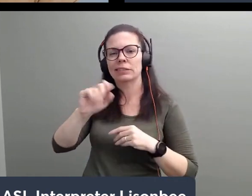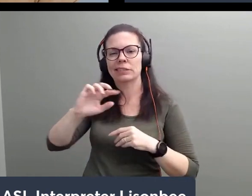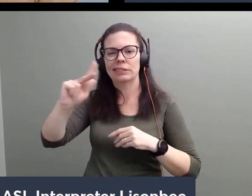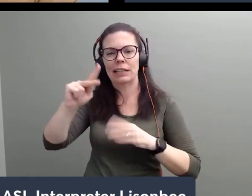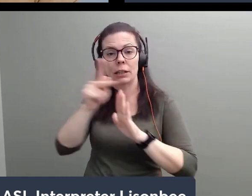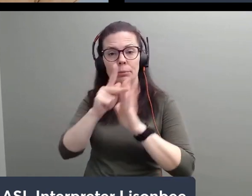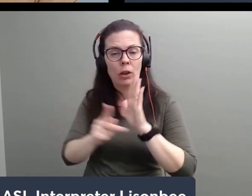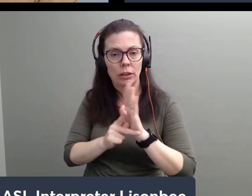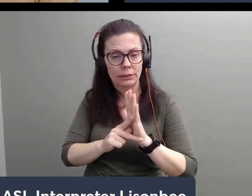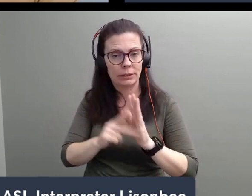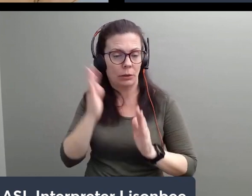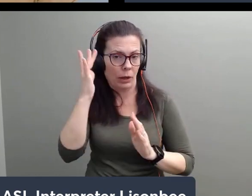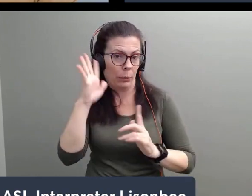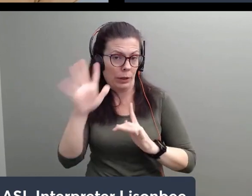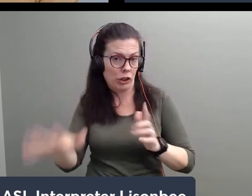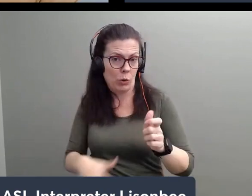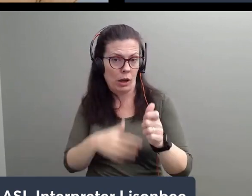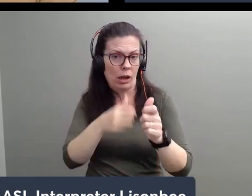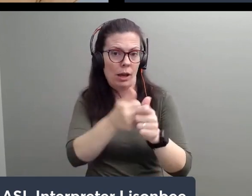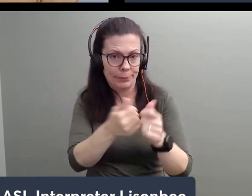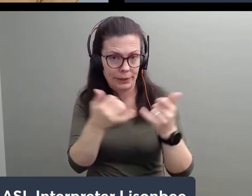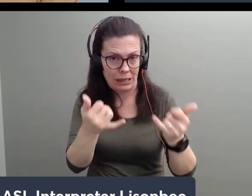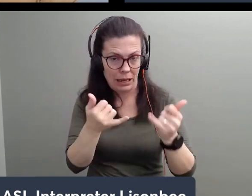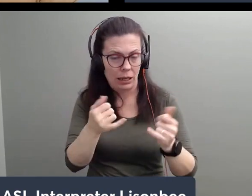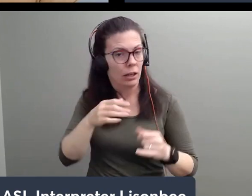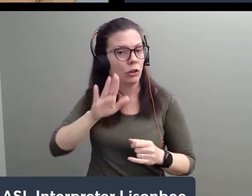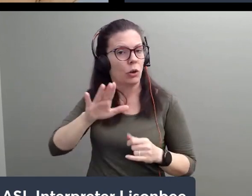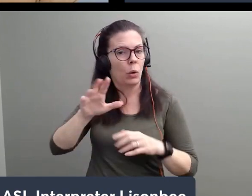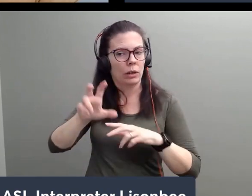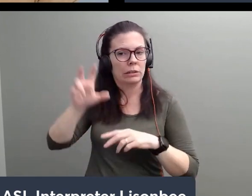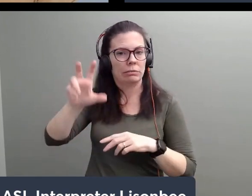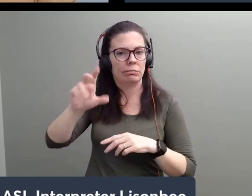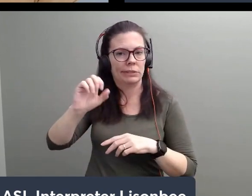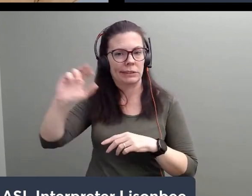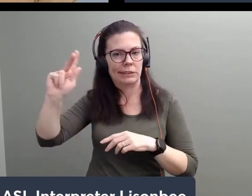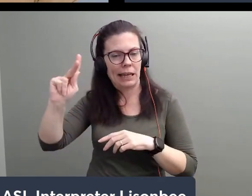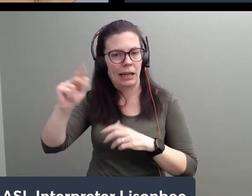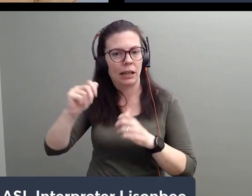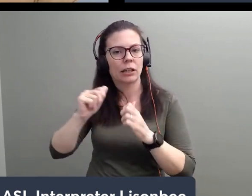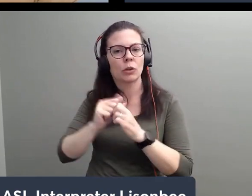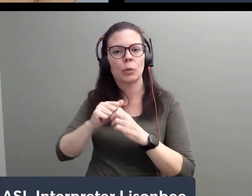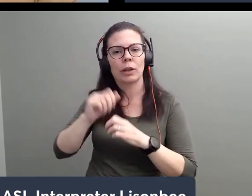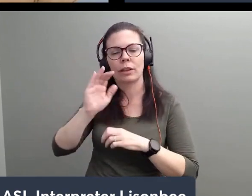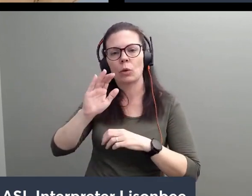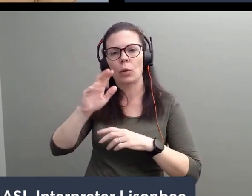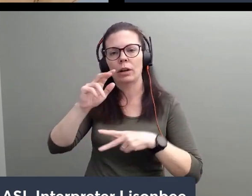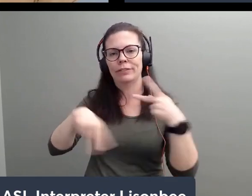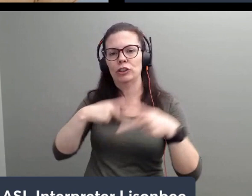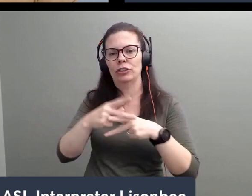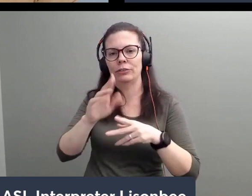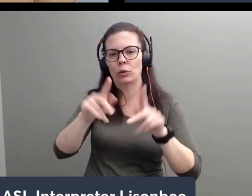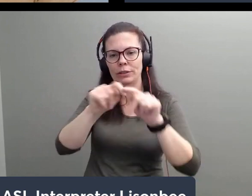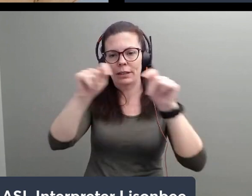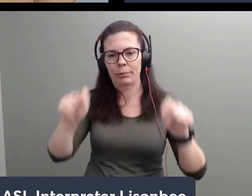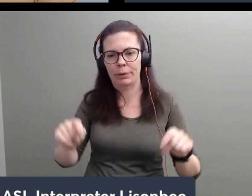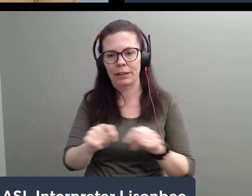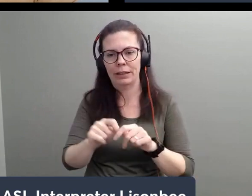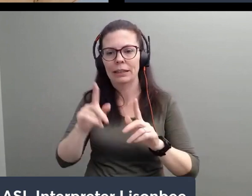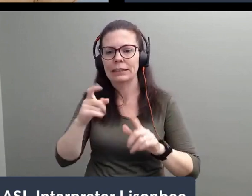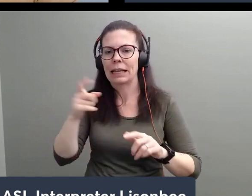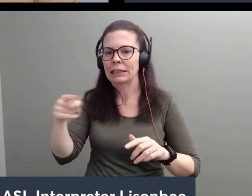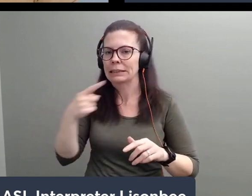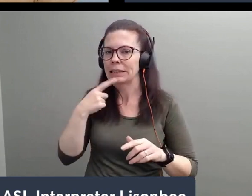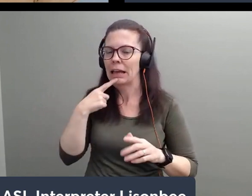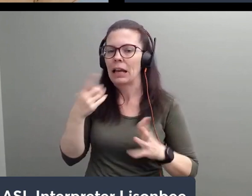you update your stack with an updated version of your template, you can say, I want to